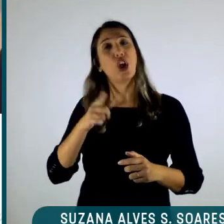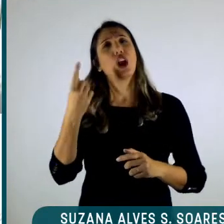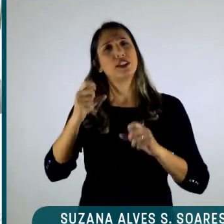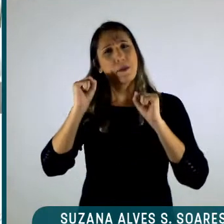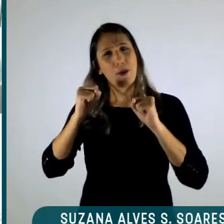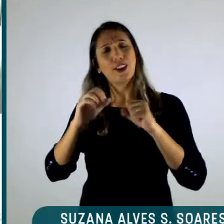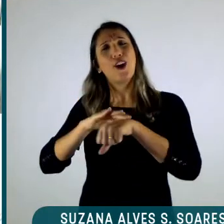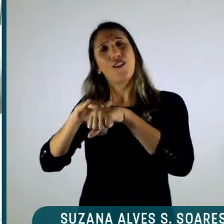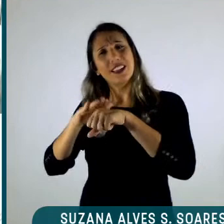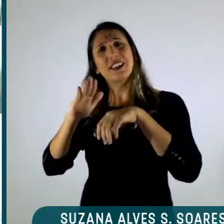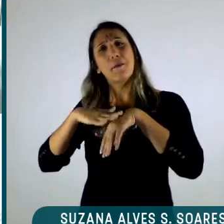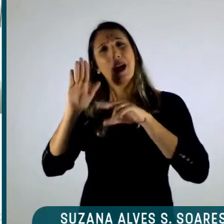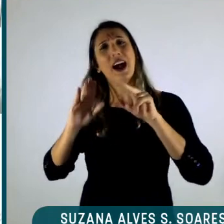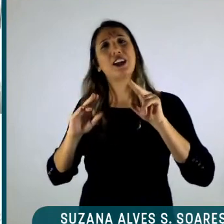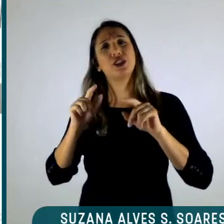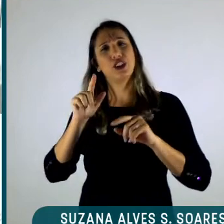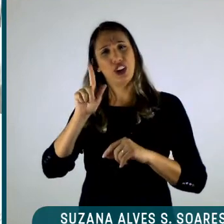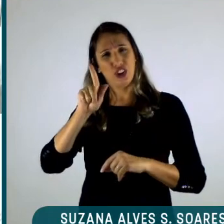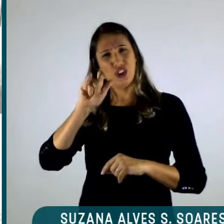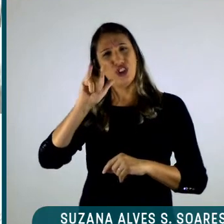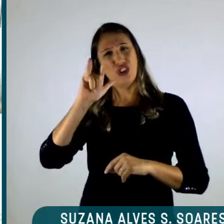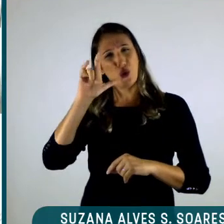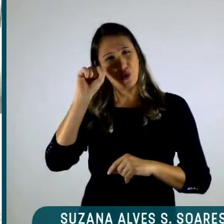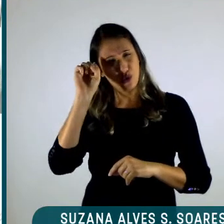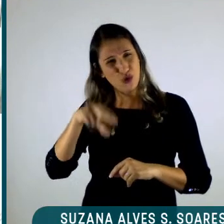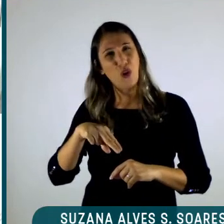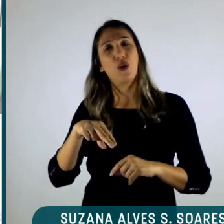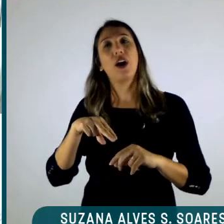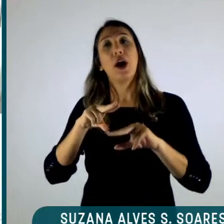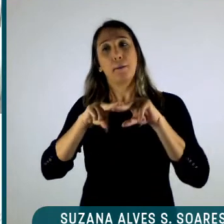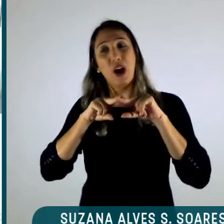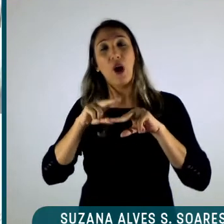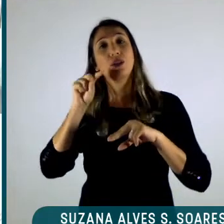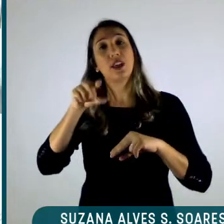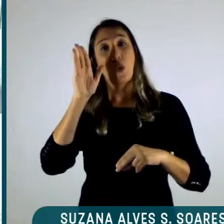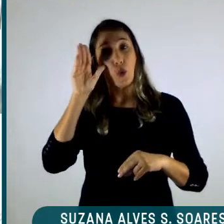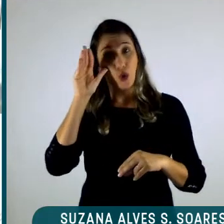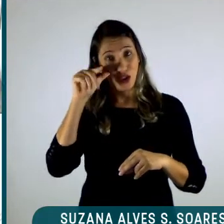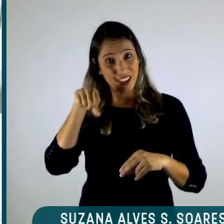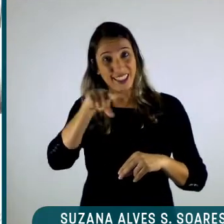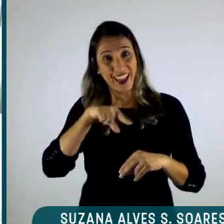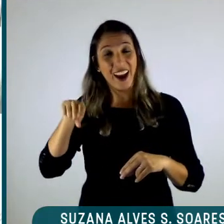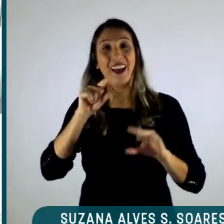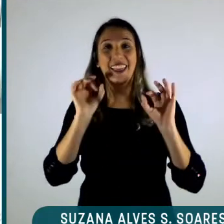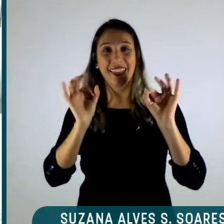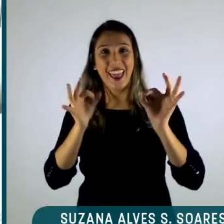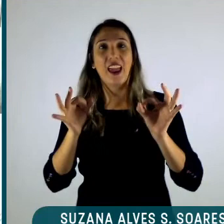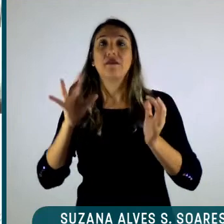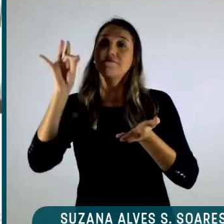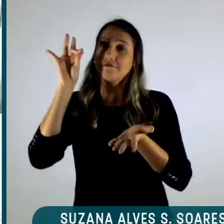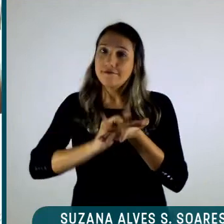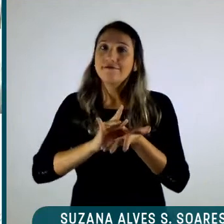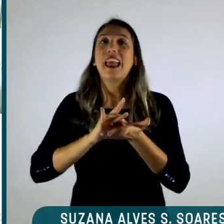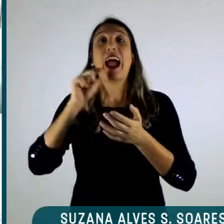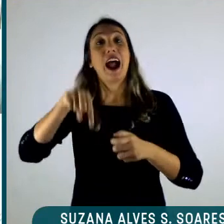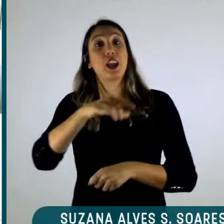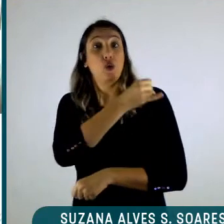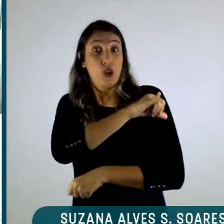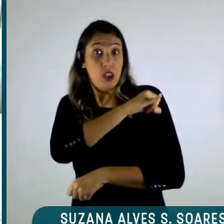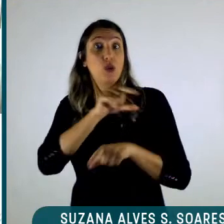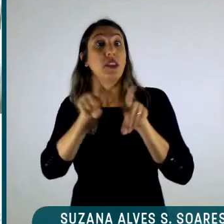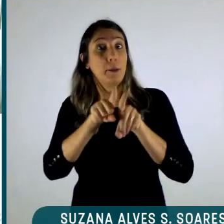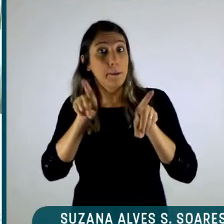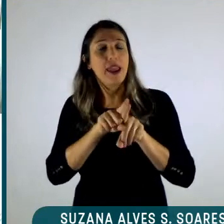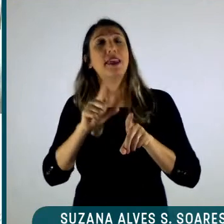So I think we could talk a little more, Gilson, because even this curiosity, in